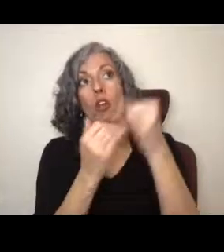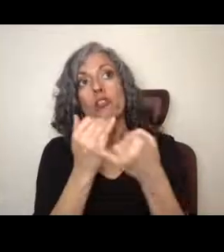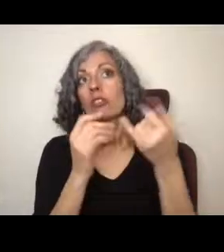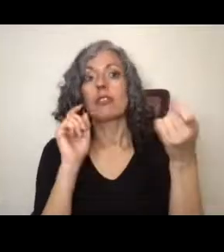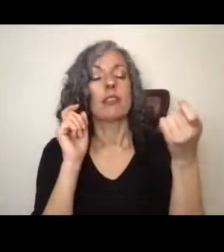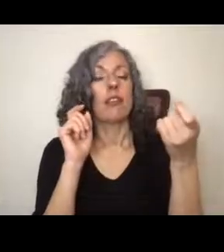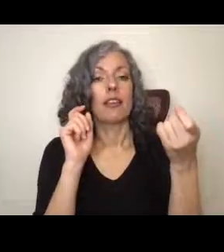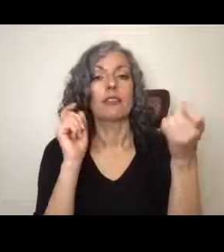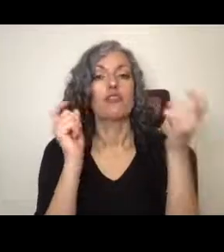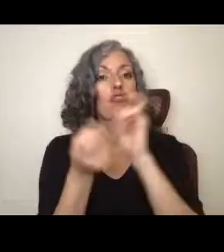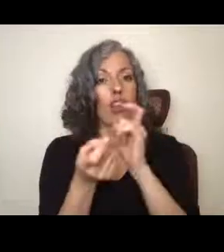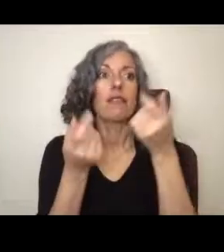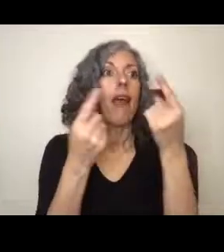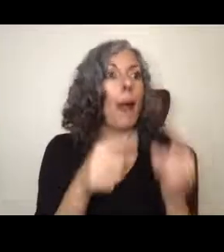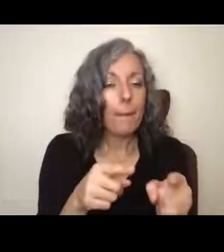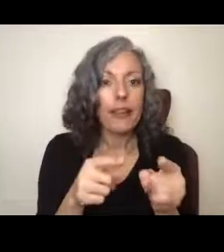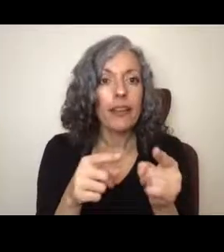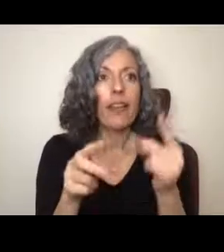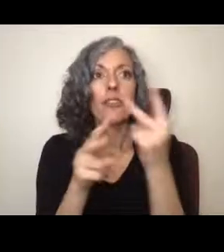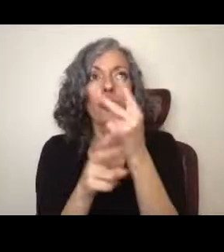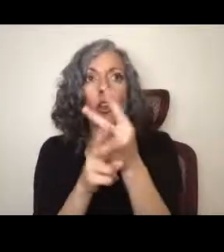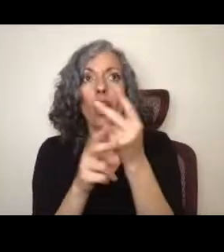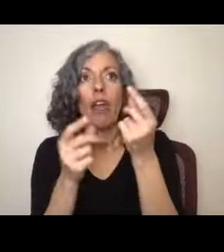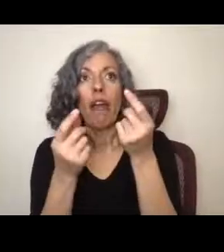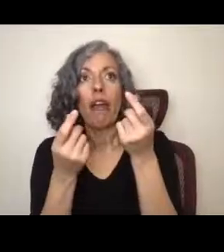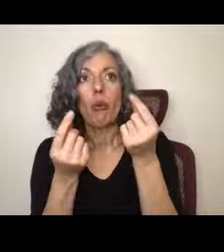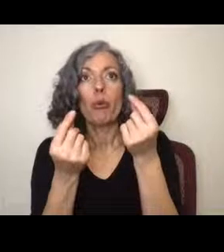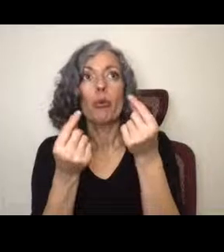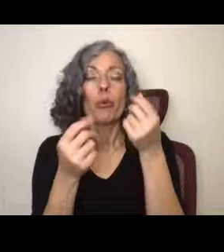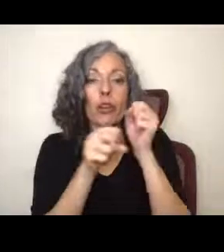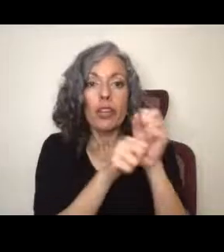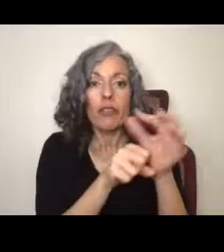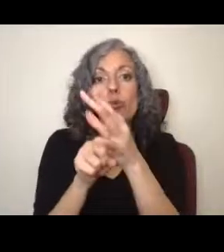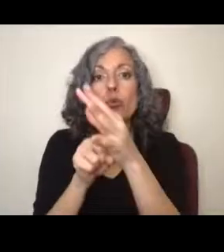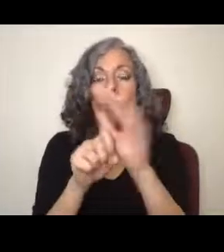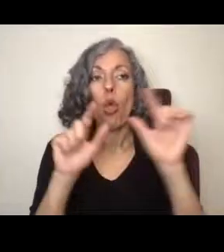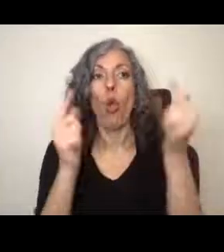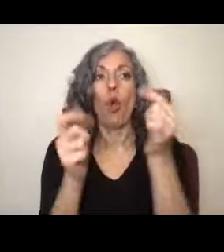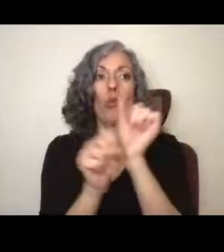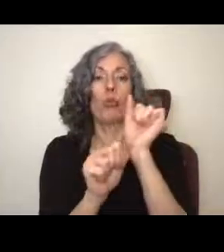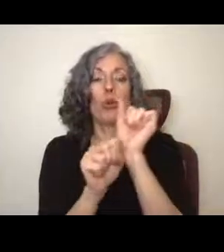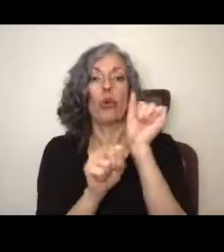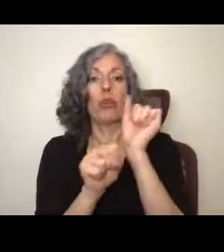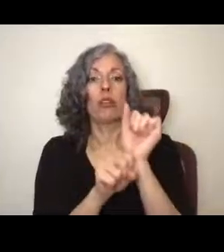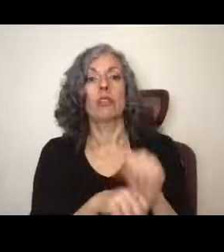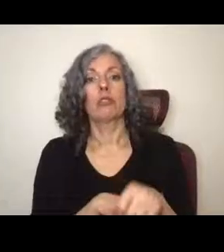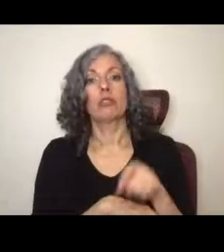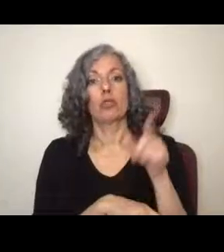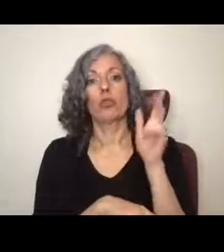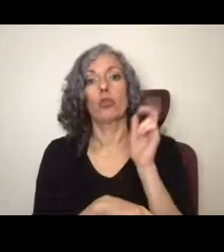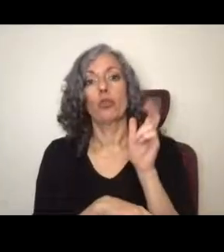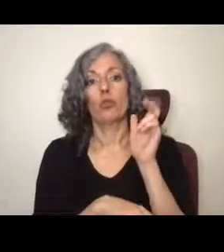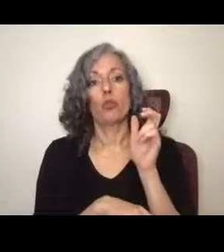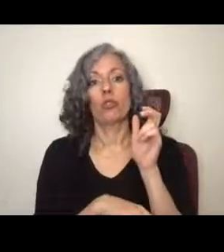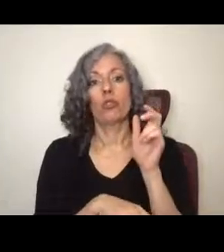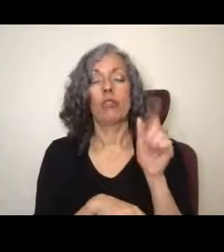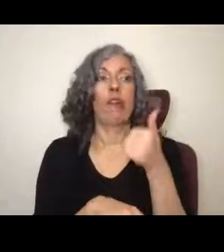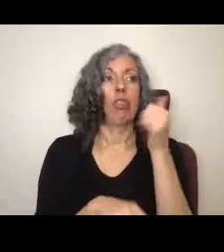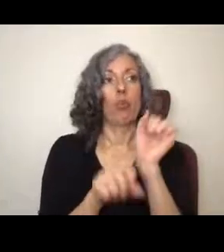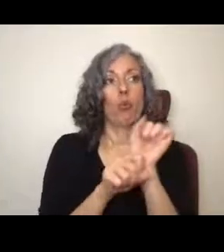in time, you got to figure out how that impacts an entire workload. As you've heard kind of through the CSIS work and other work, I